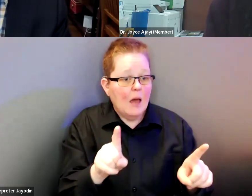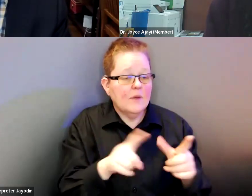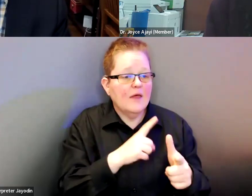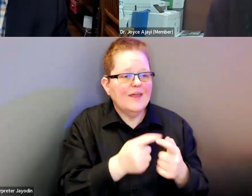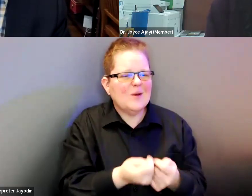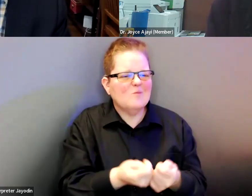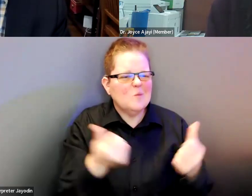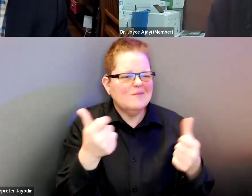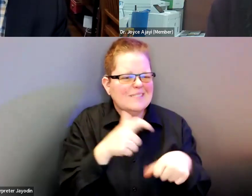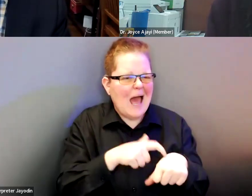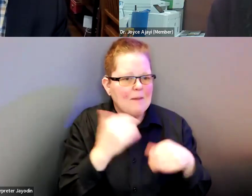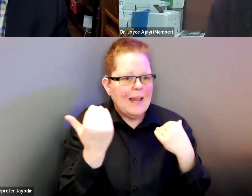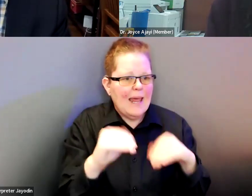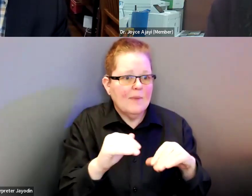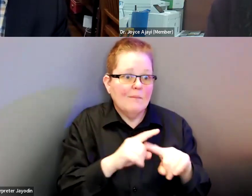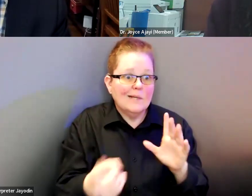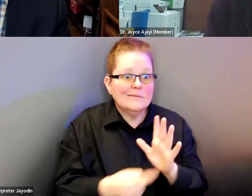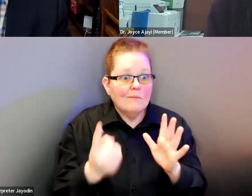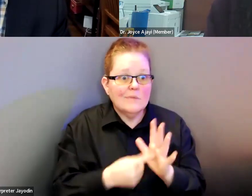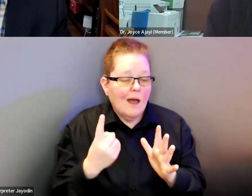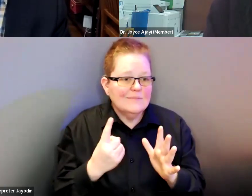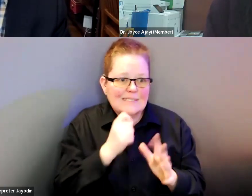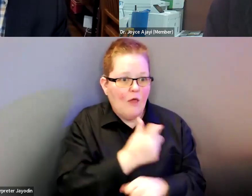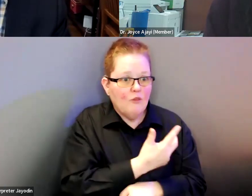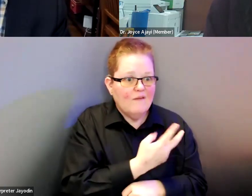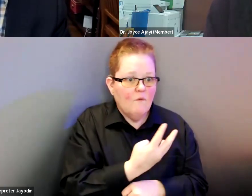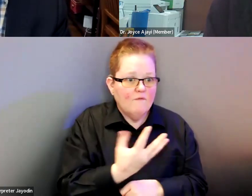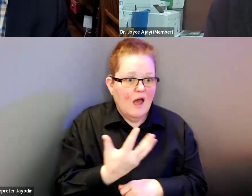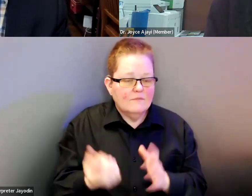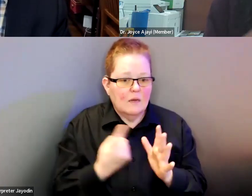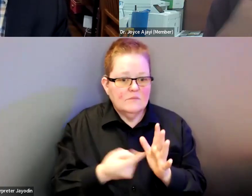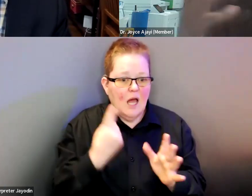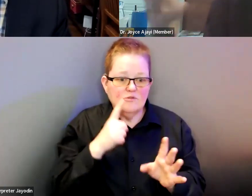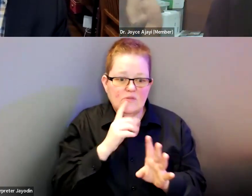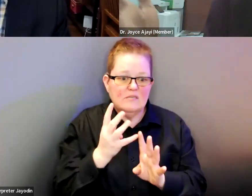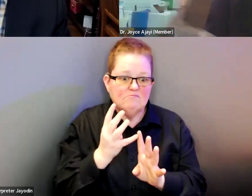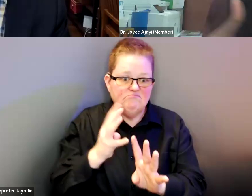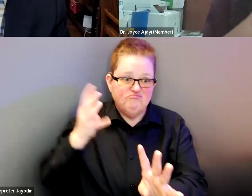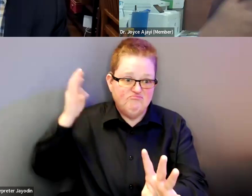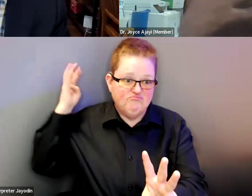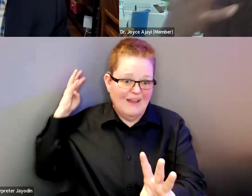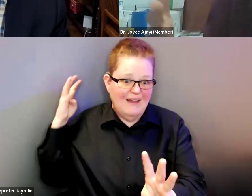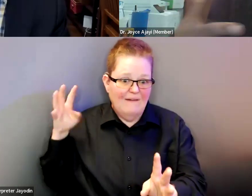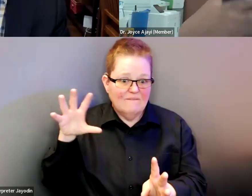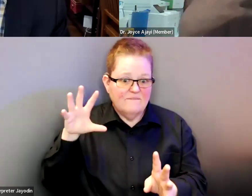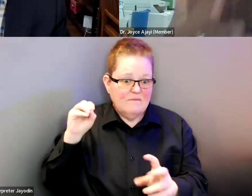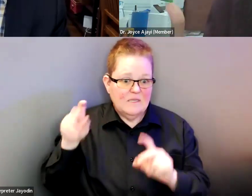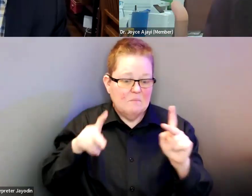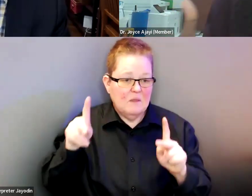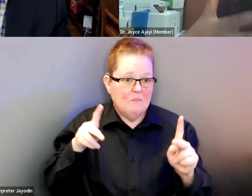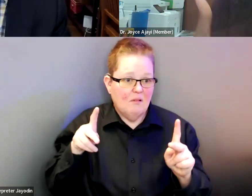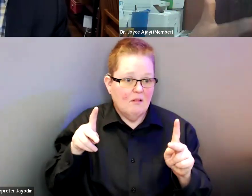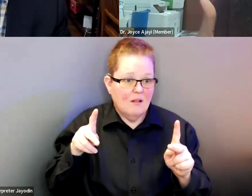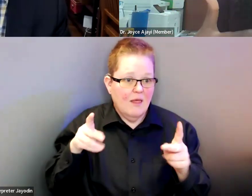limit. But there are times where you have, you know, a contentious agenda and you have maybe 50 people in the public that